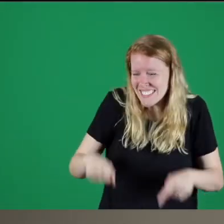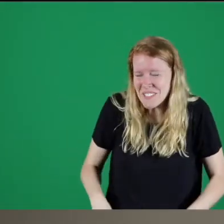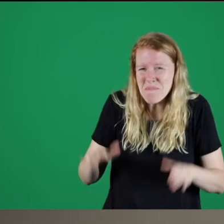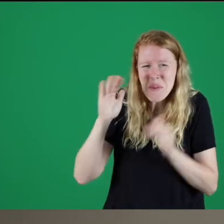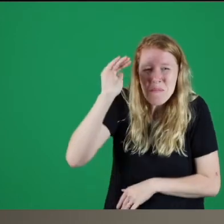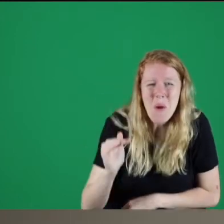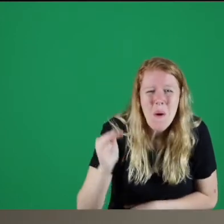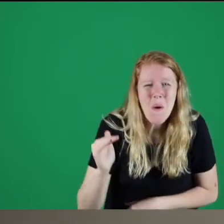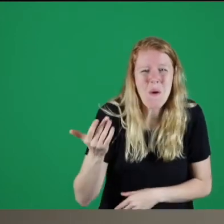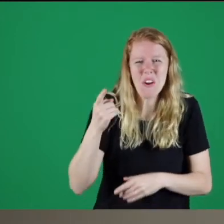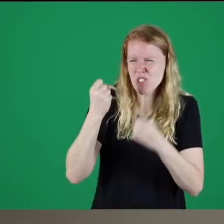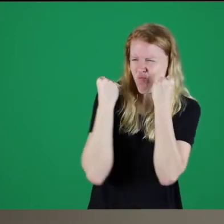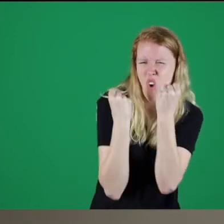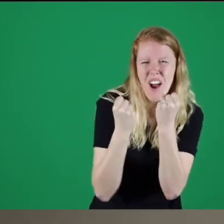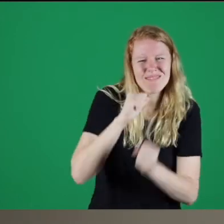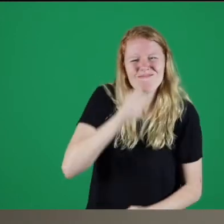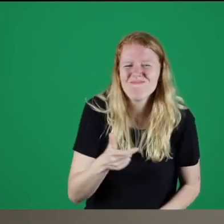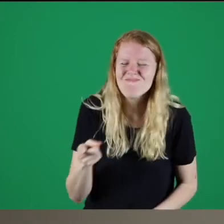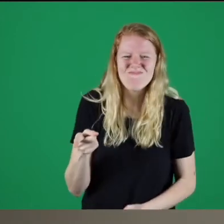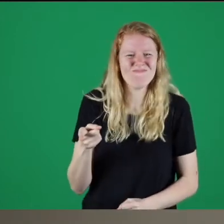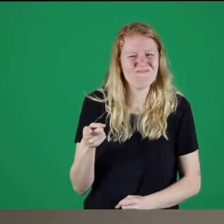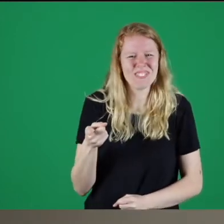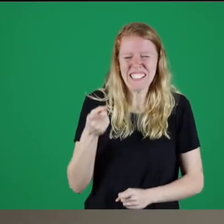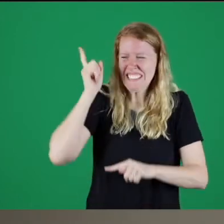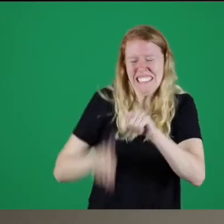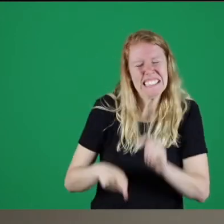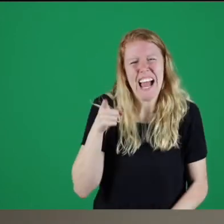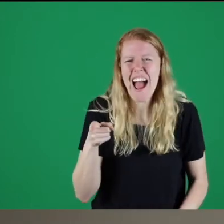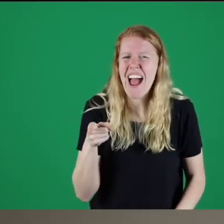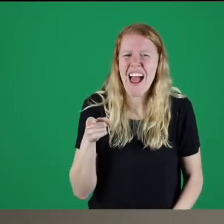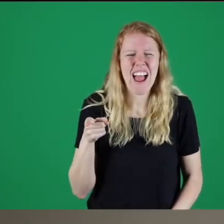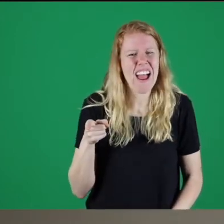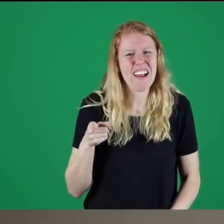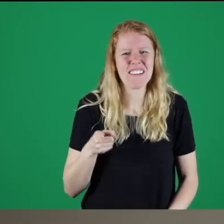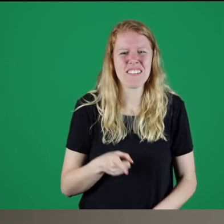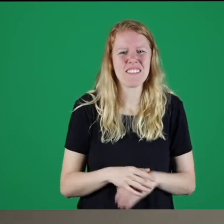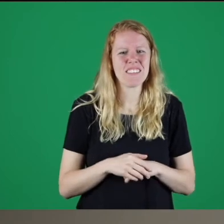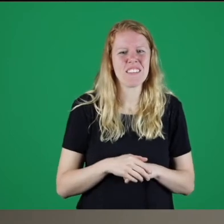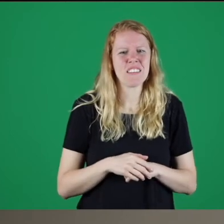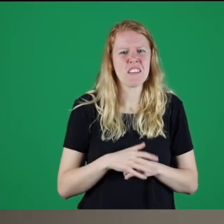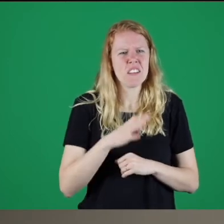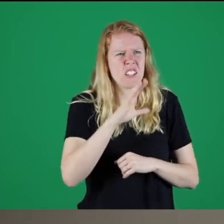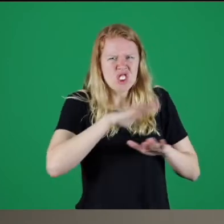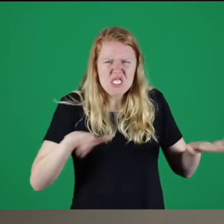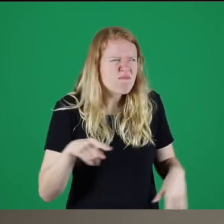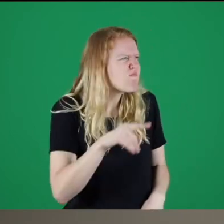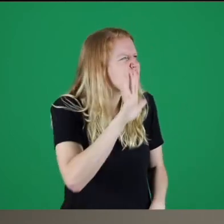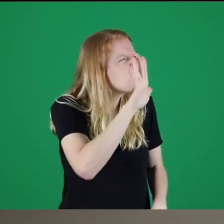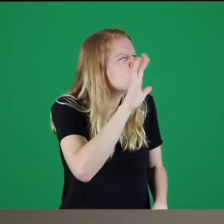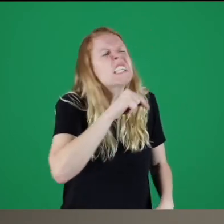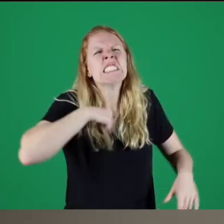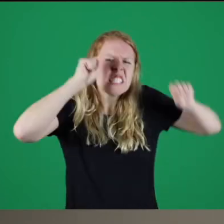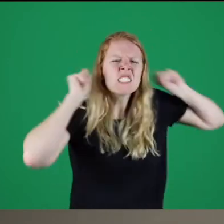not have the strength of the strong men or the strong women. You cannot do this." Well, the children, they told